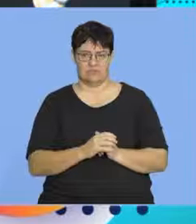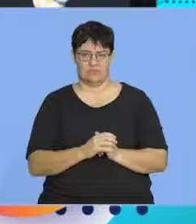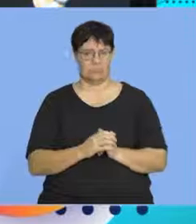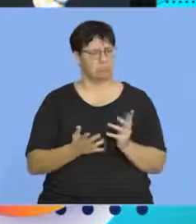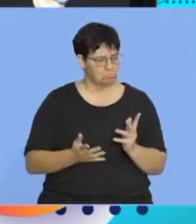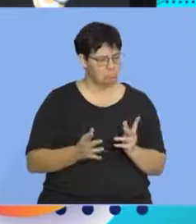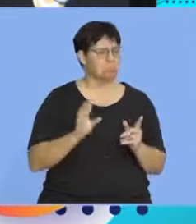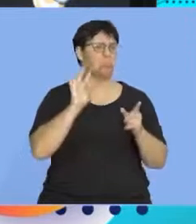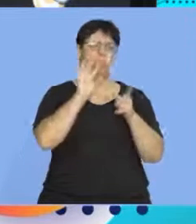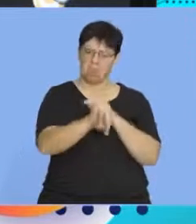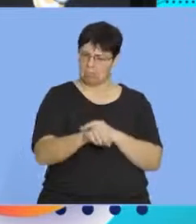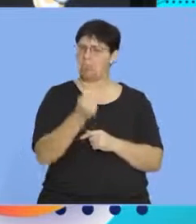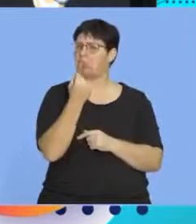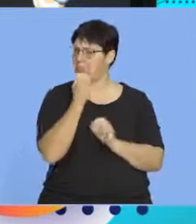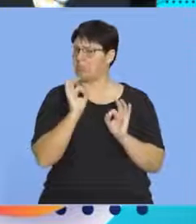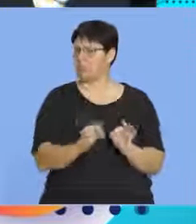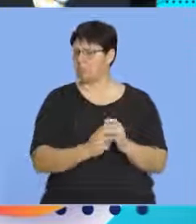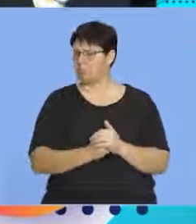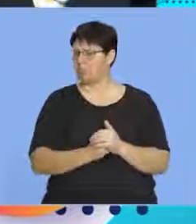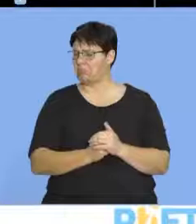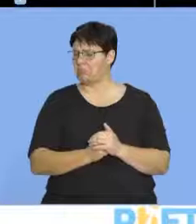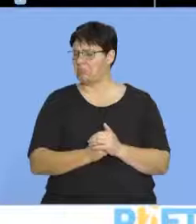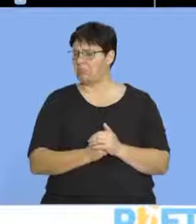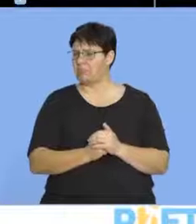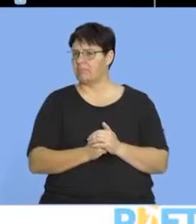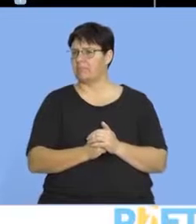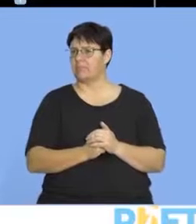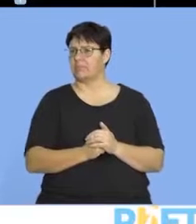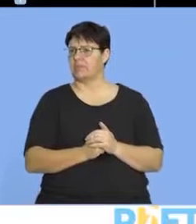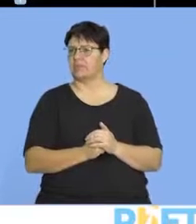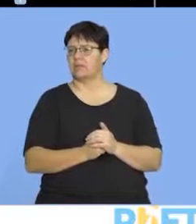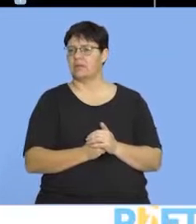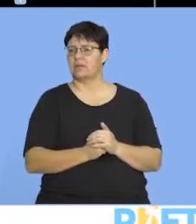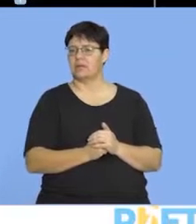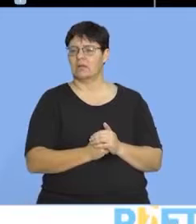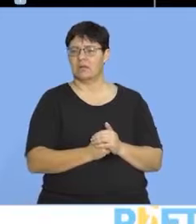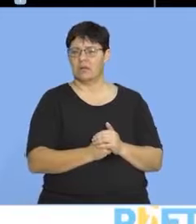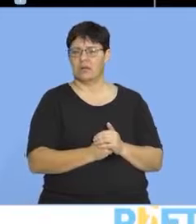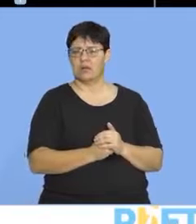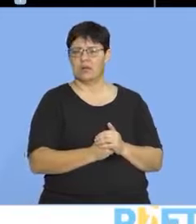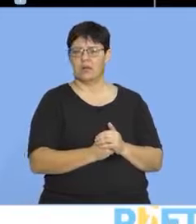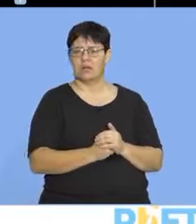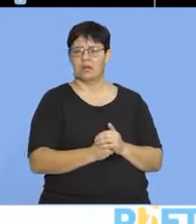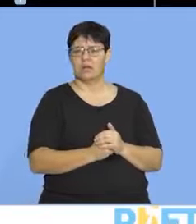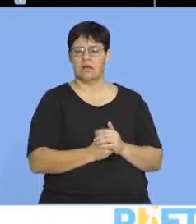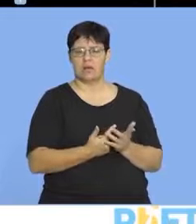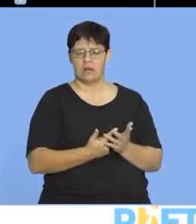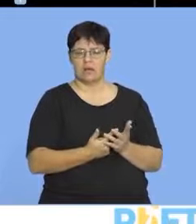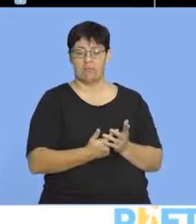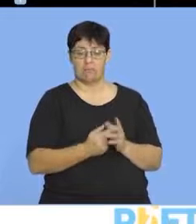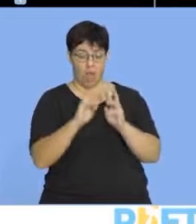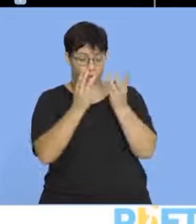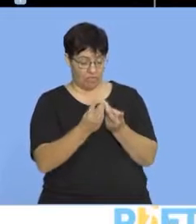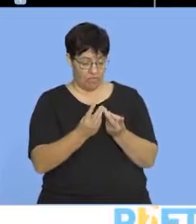that makes sense. Let's see what happens when I have the Earth and the Moon